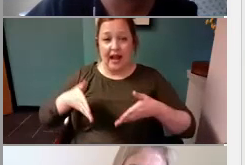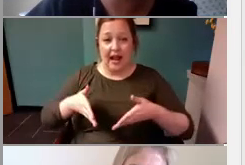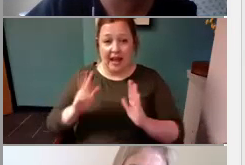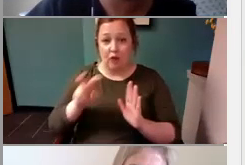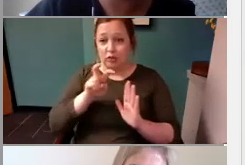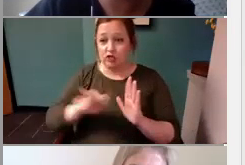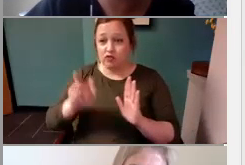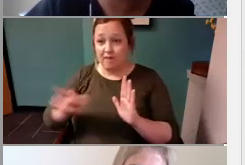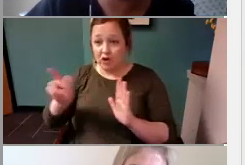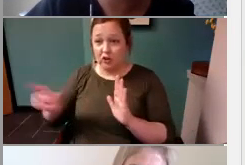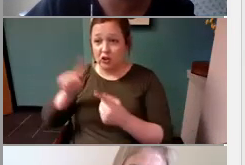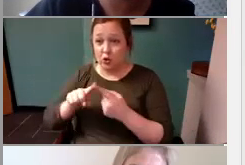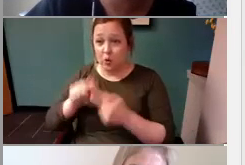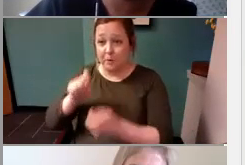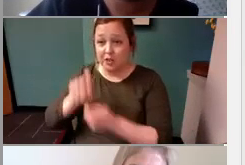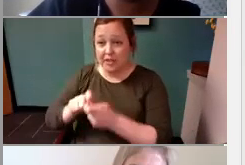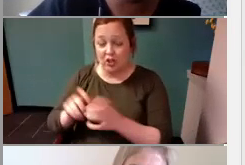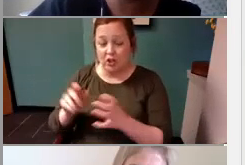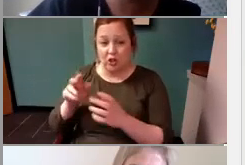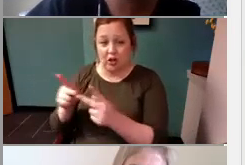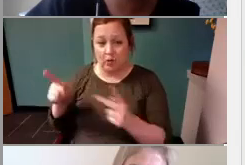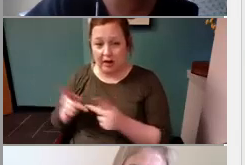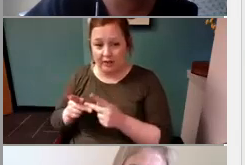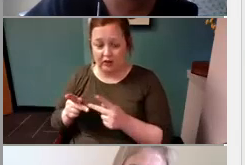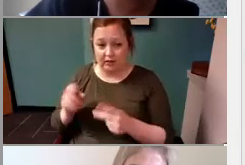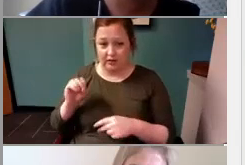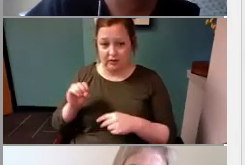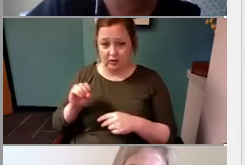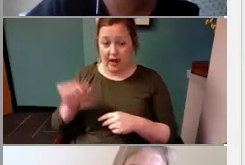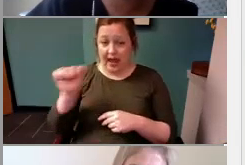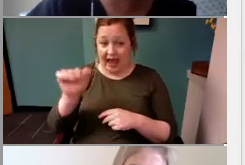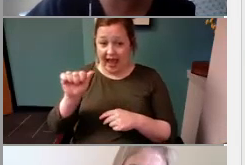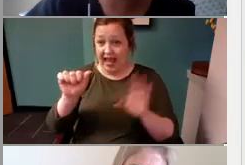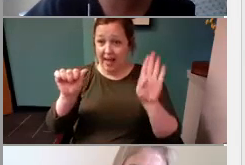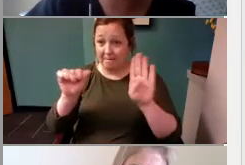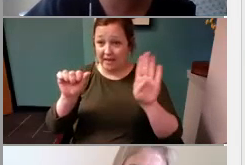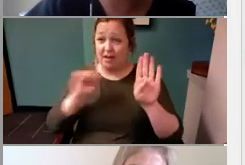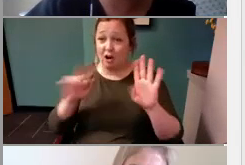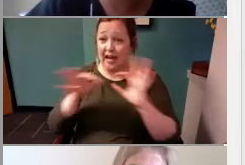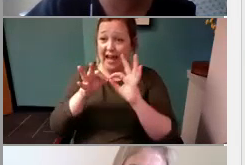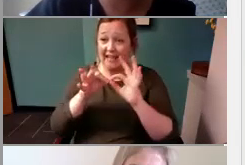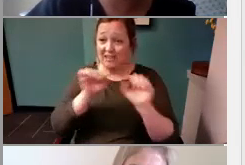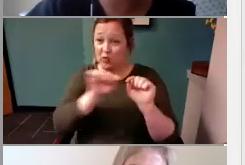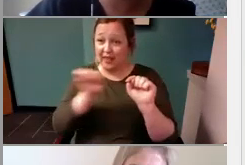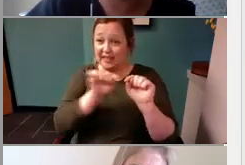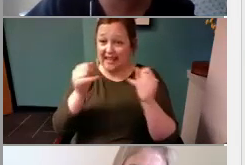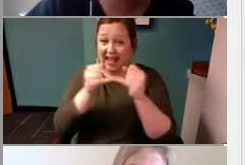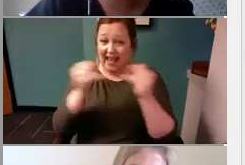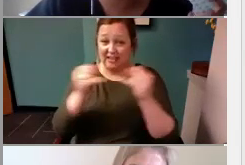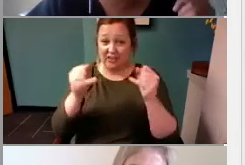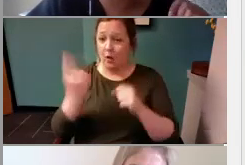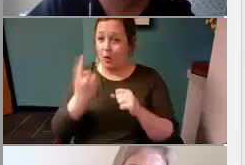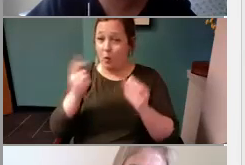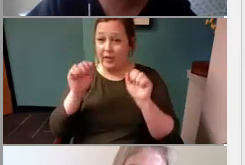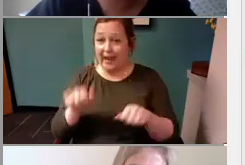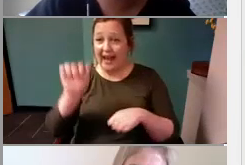So when I say A and B are connected with this particular edge, we can only go from A to B, but we cannot go from B to A.